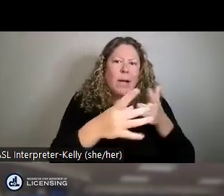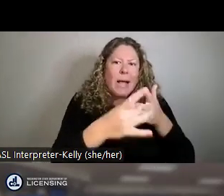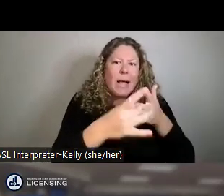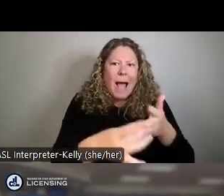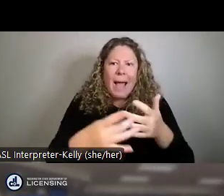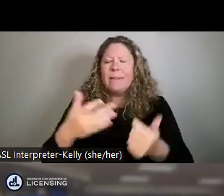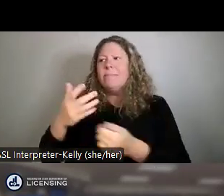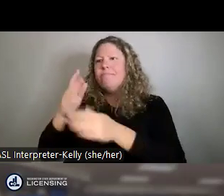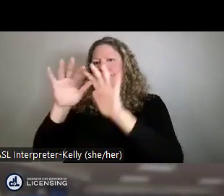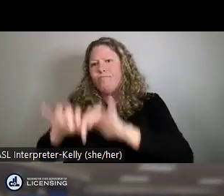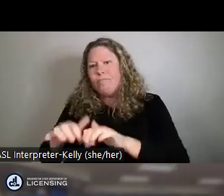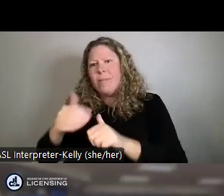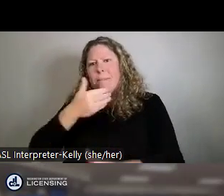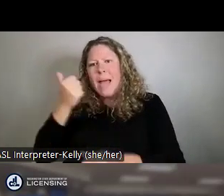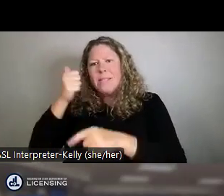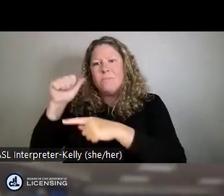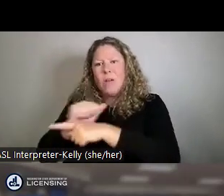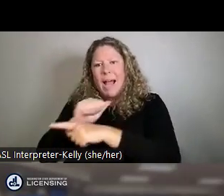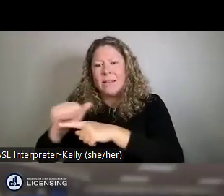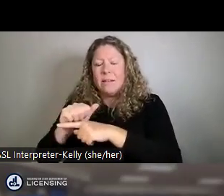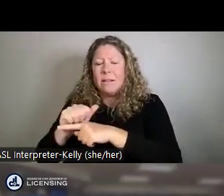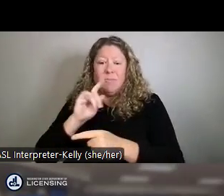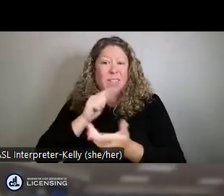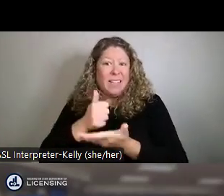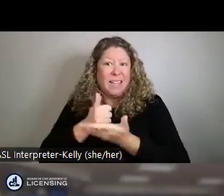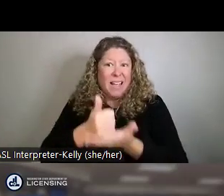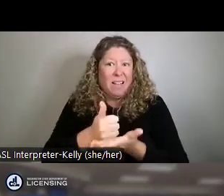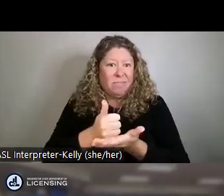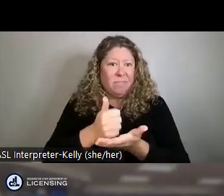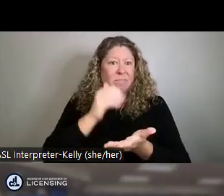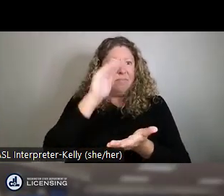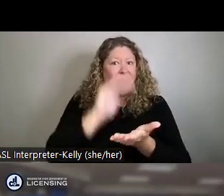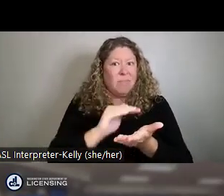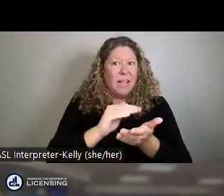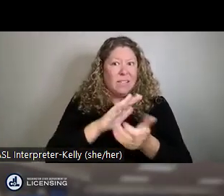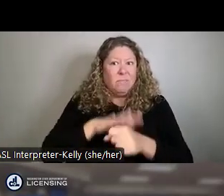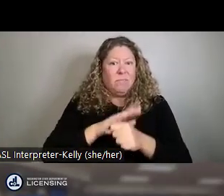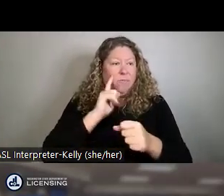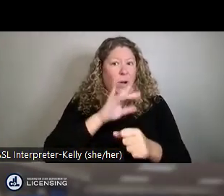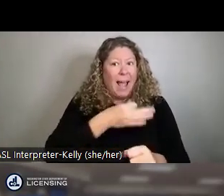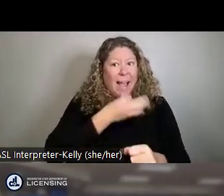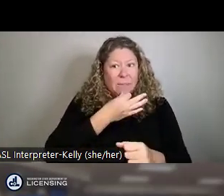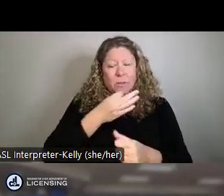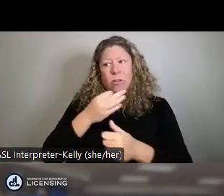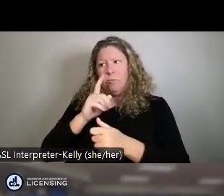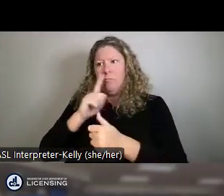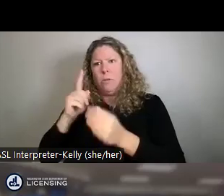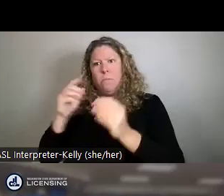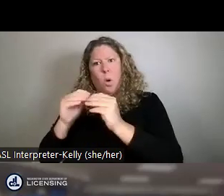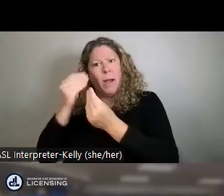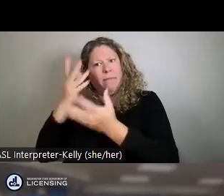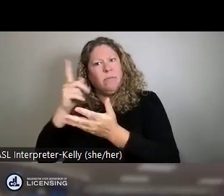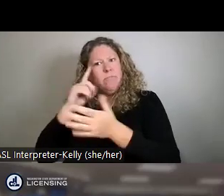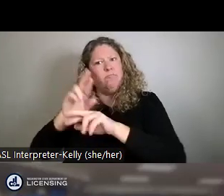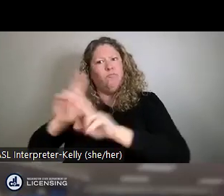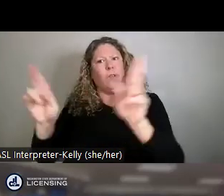alleviated a lot of uncertainty for both our experts and our new team members. This has made a real difference, not just for our